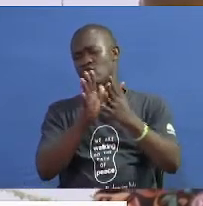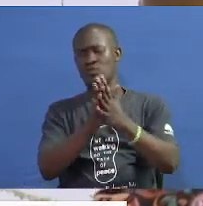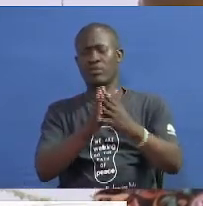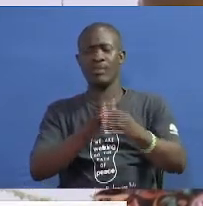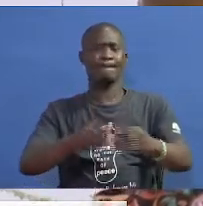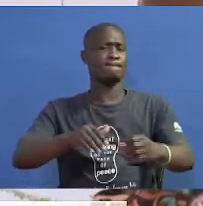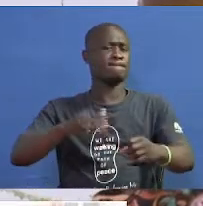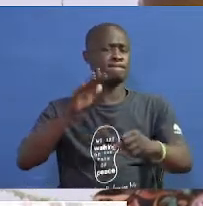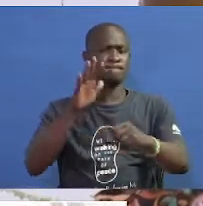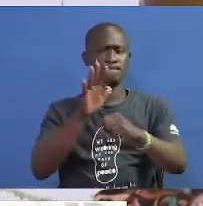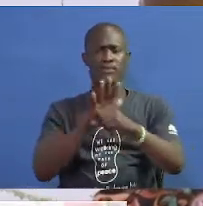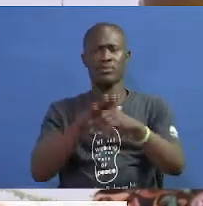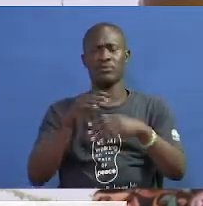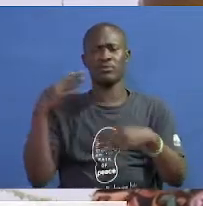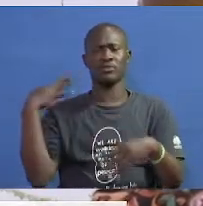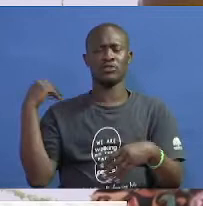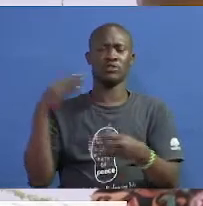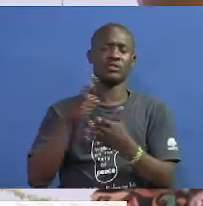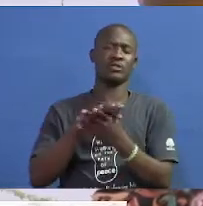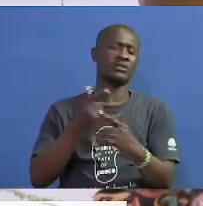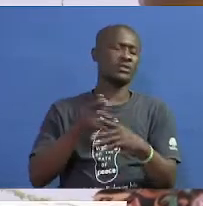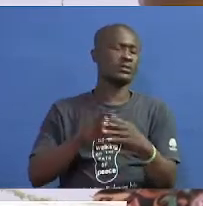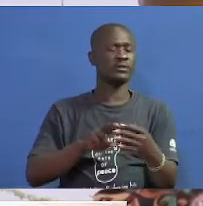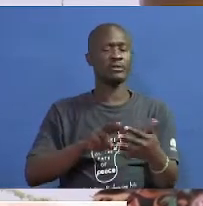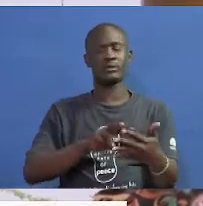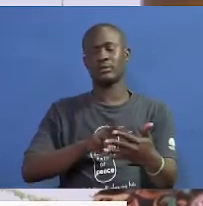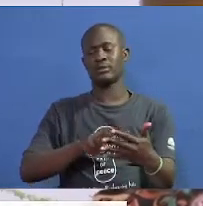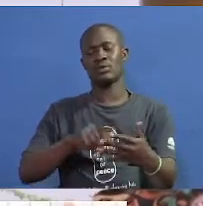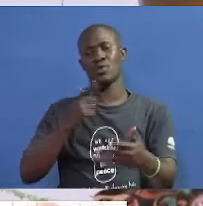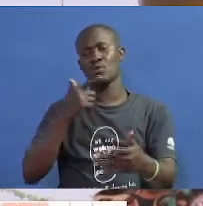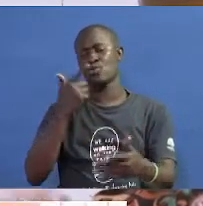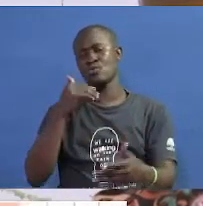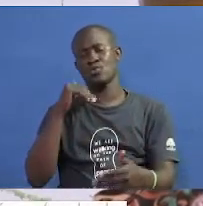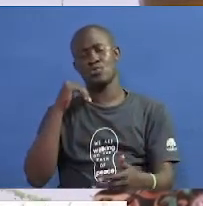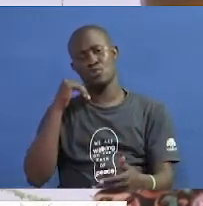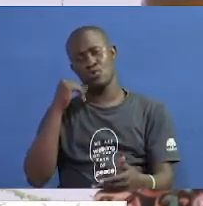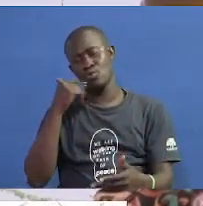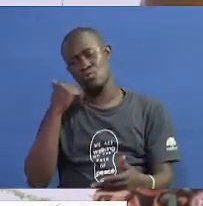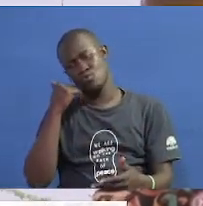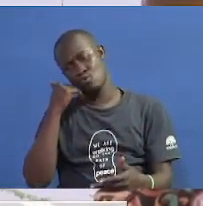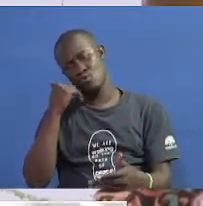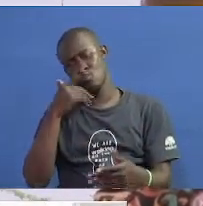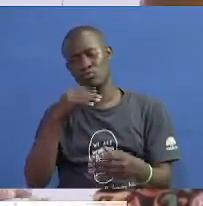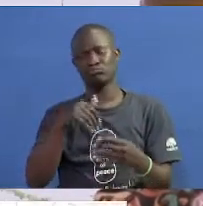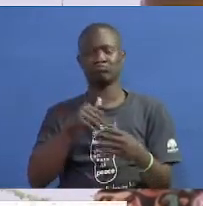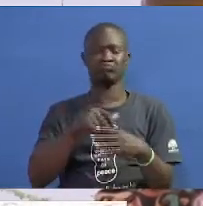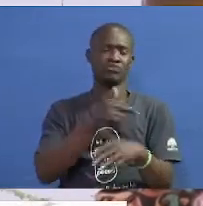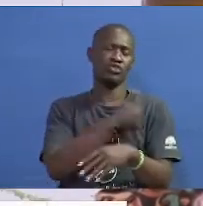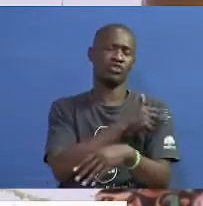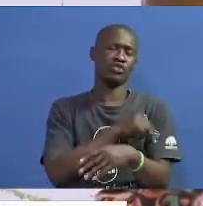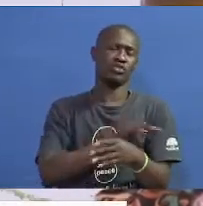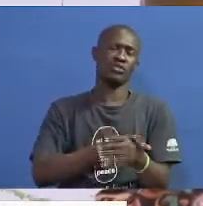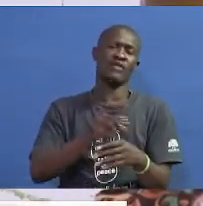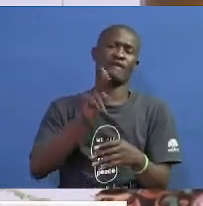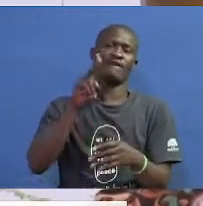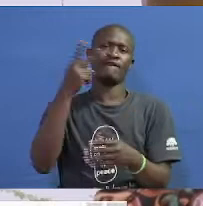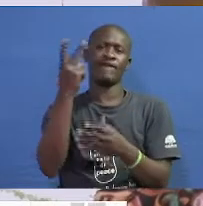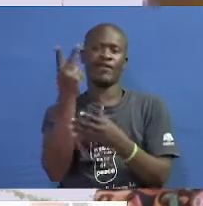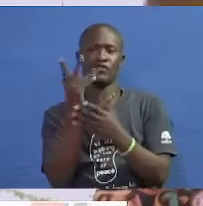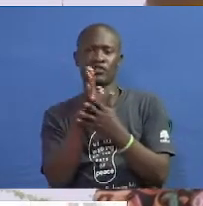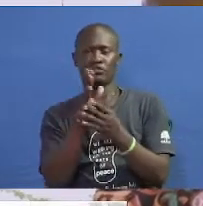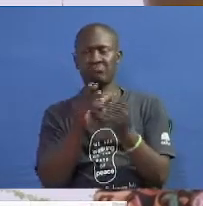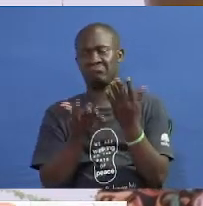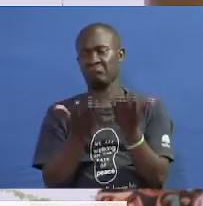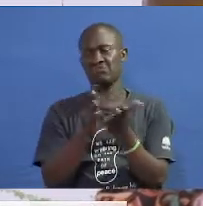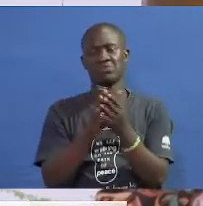proper training to be able to just scan patients who are in antenatal clinic, their first, second, third